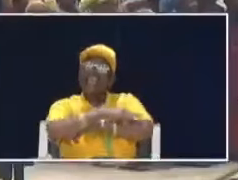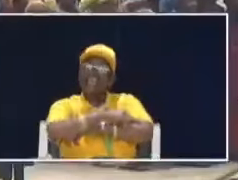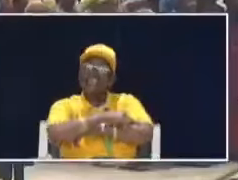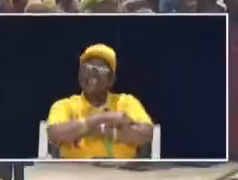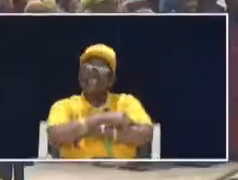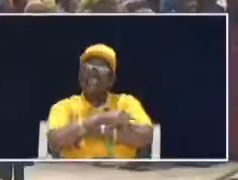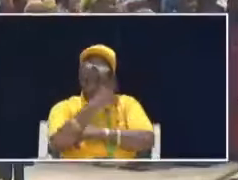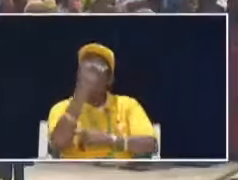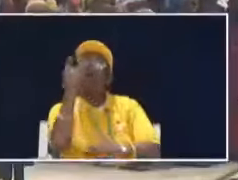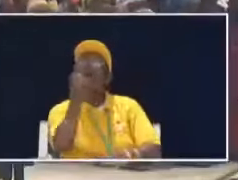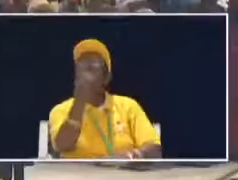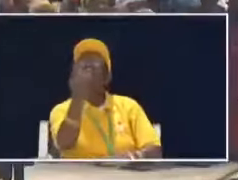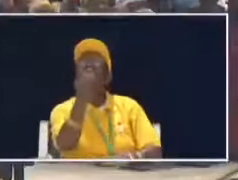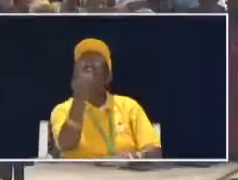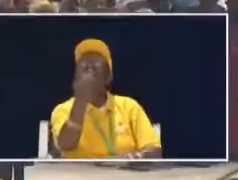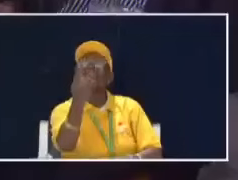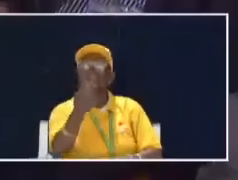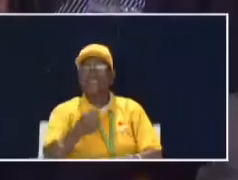only.